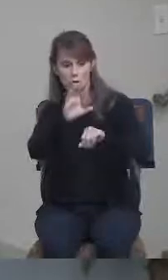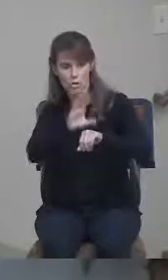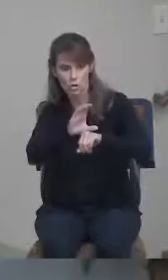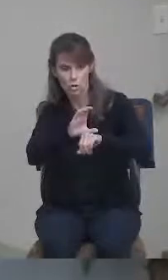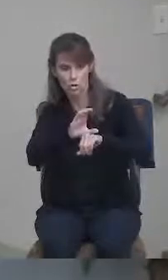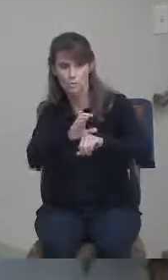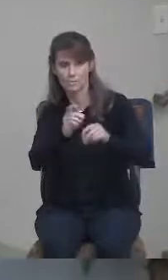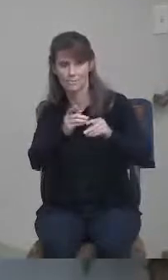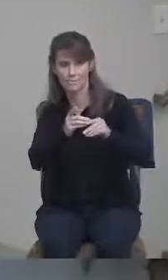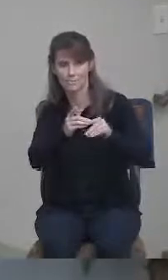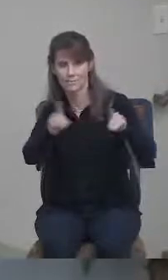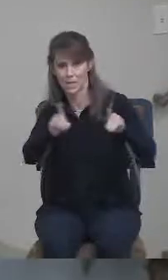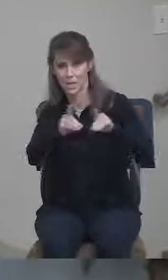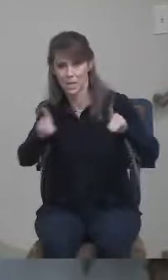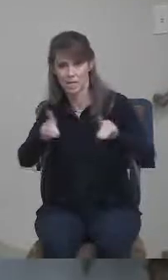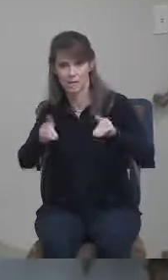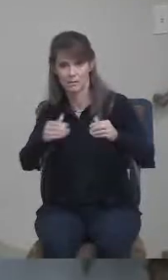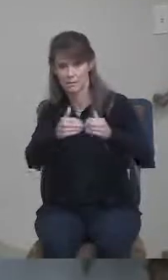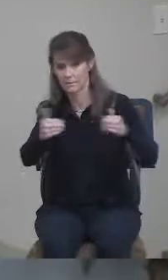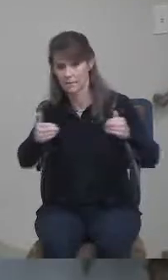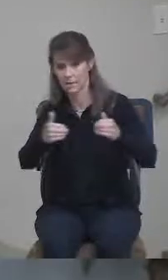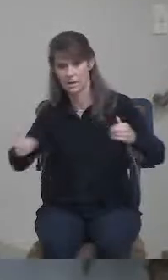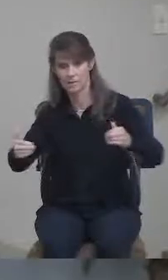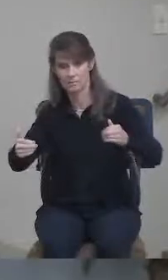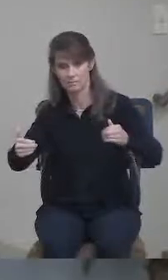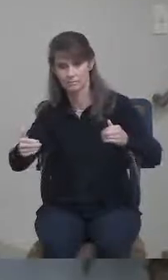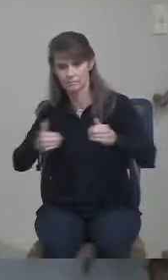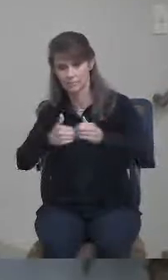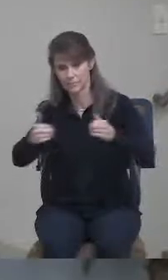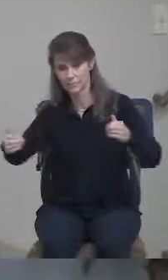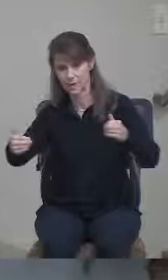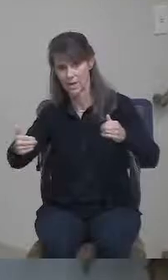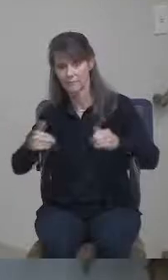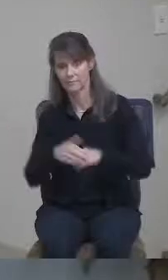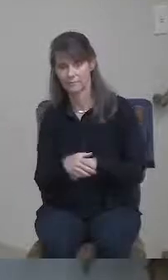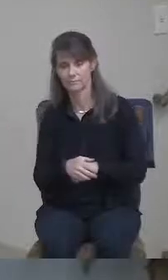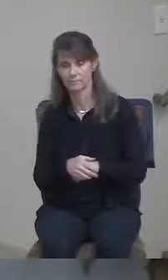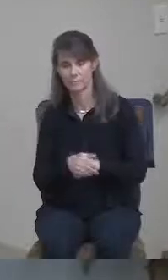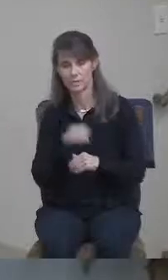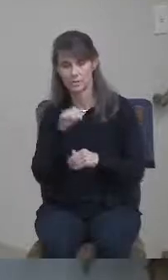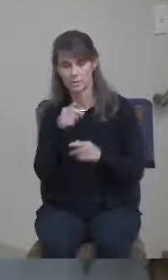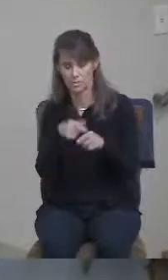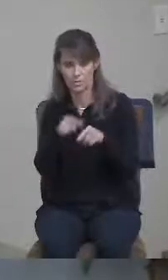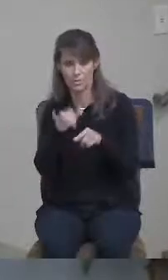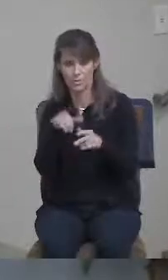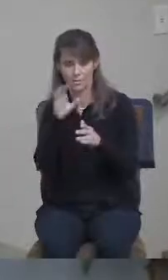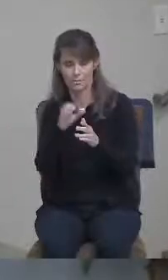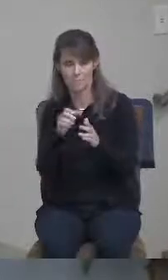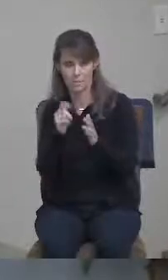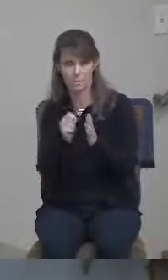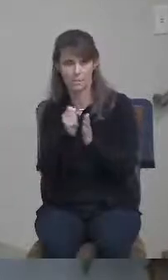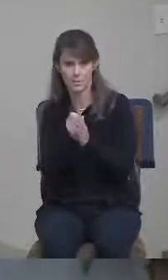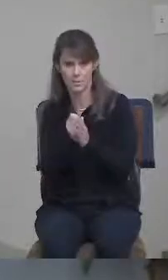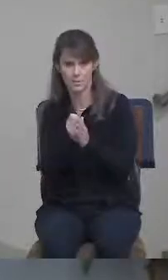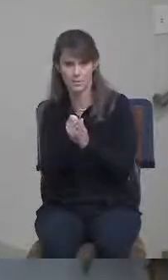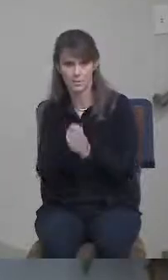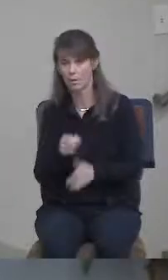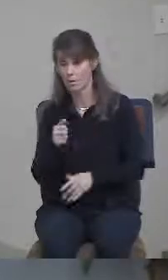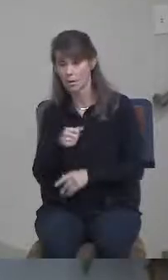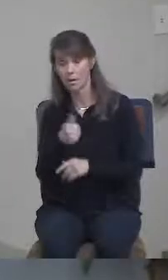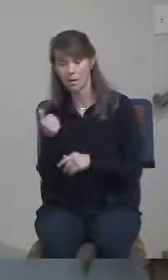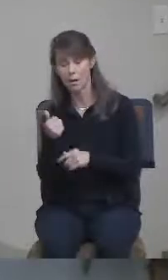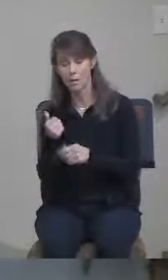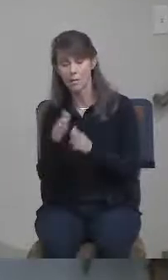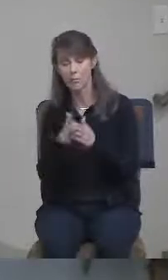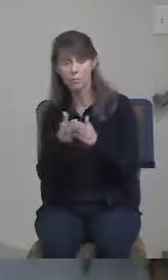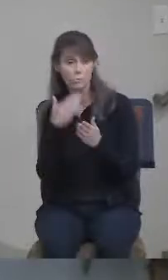recorded division of Churches of Christ and Christian churches that occurred at that time. The census was separated. There have been other books that